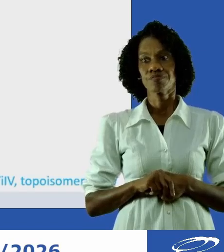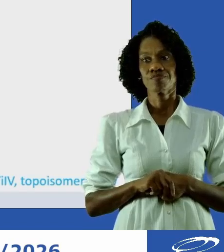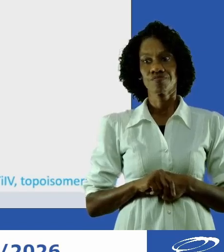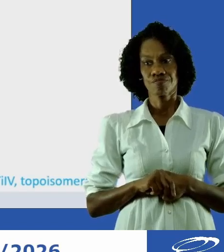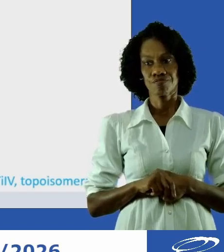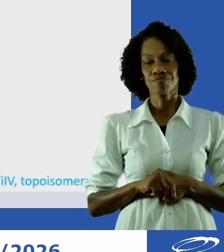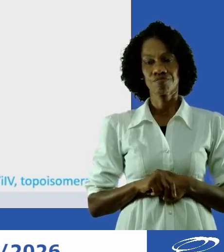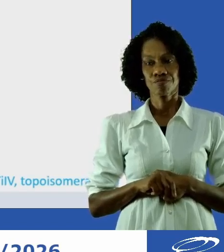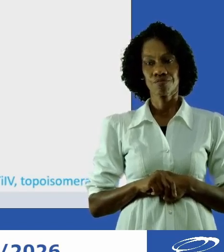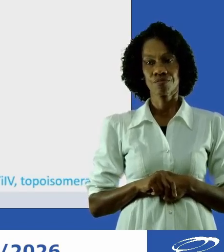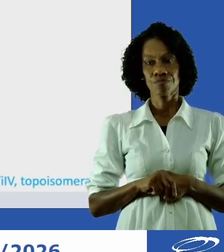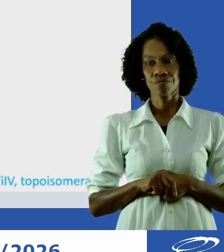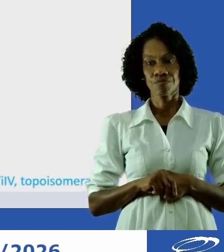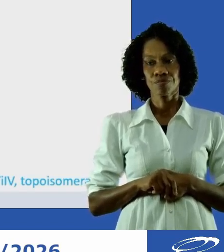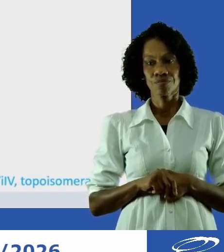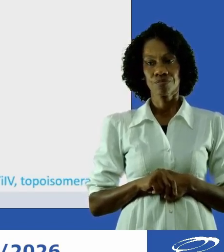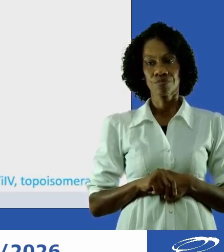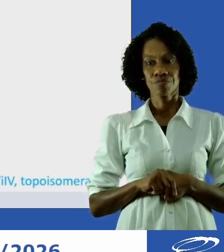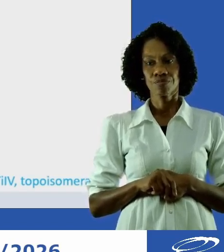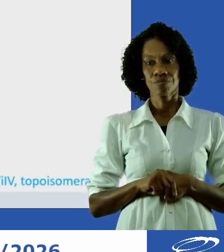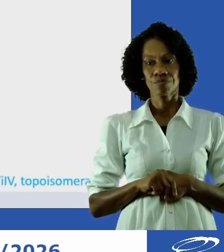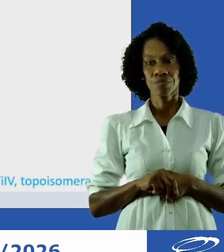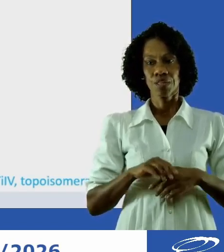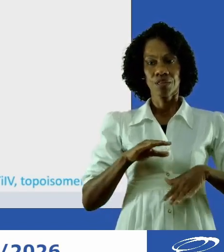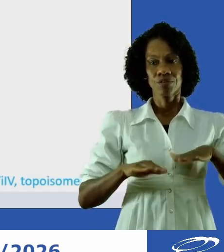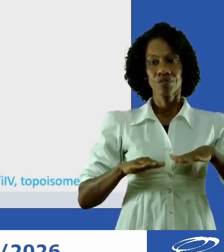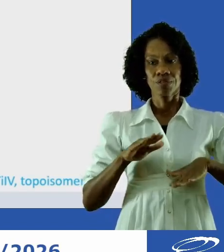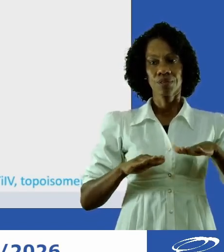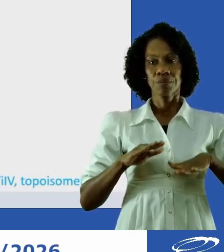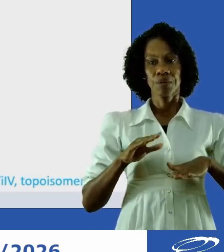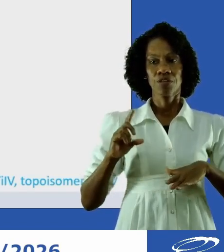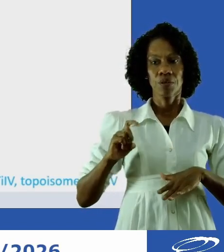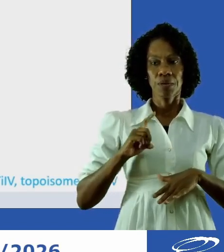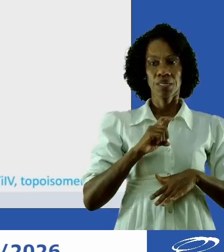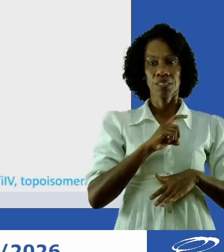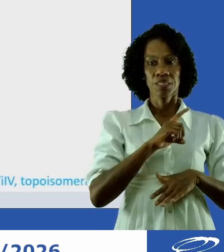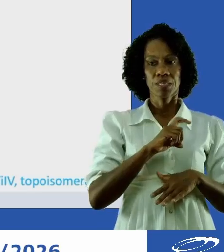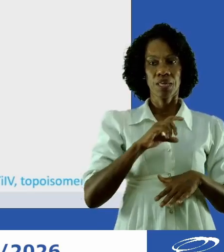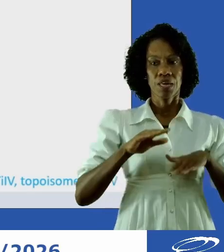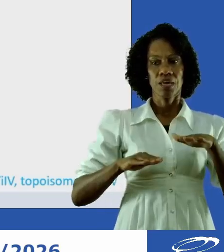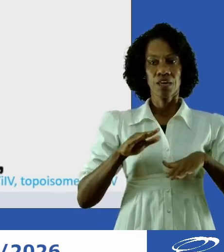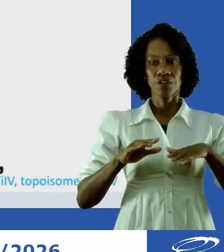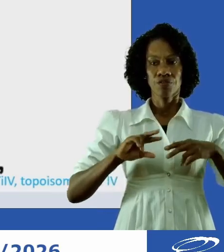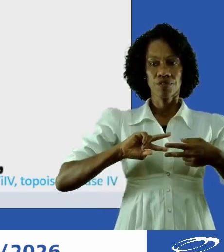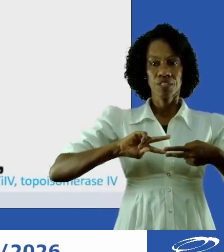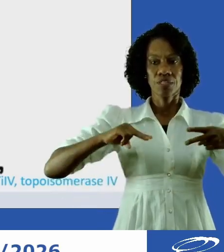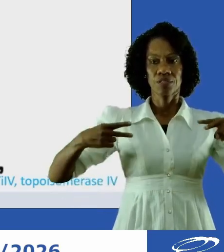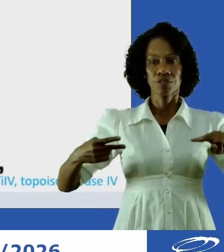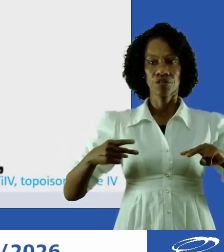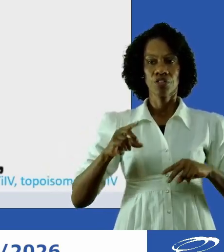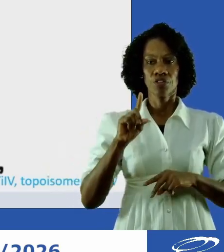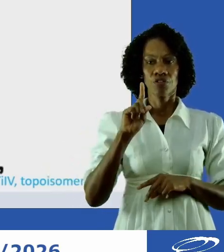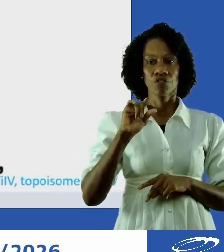they enter into the bacterial cell and inhibit the DNA GRAS. For gram-positives, the